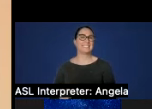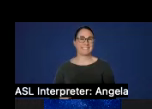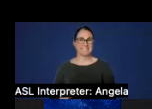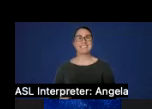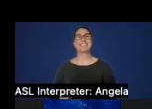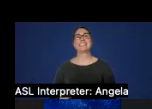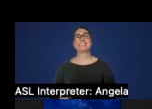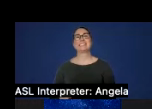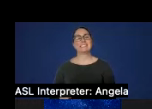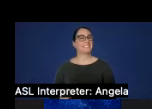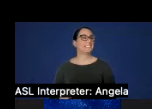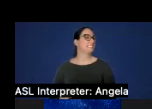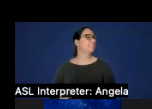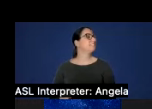Huh.